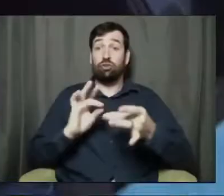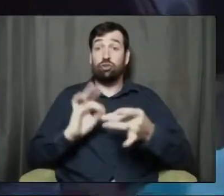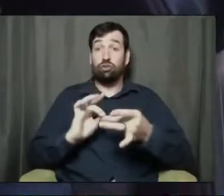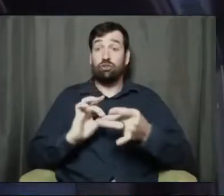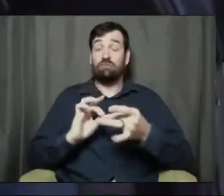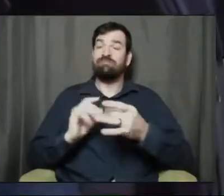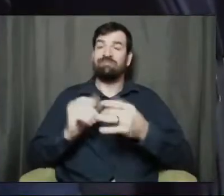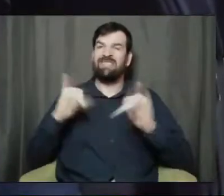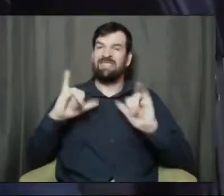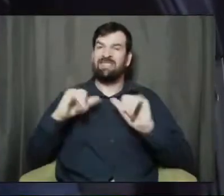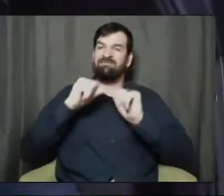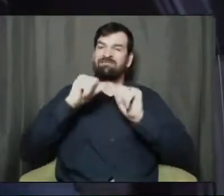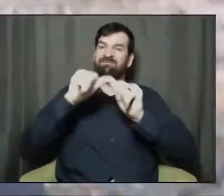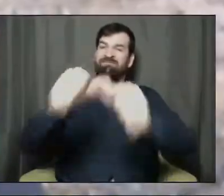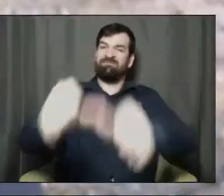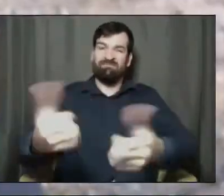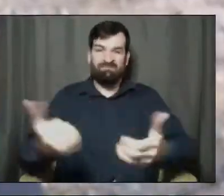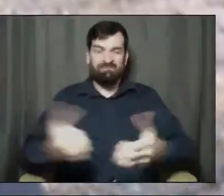giving.